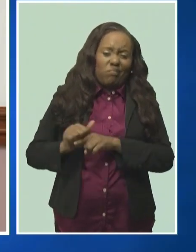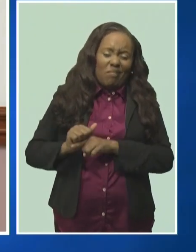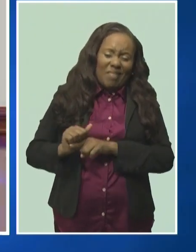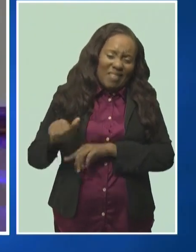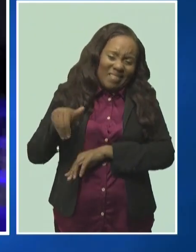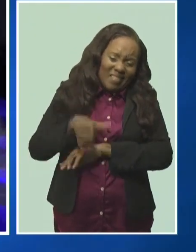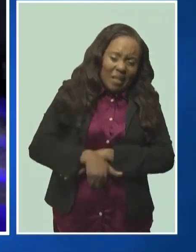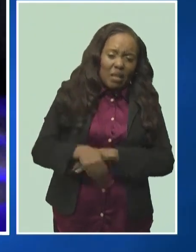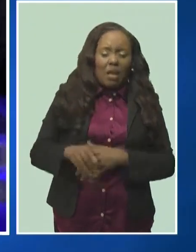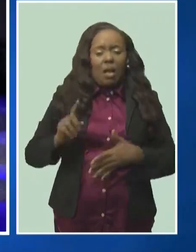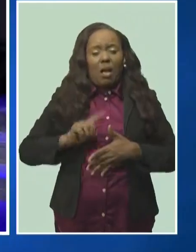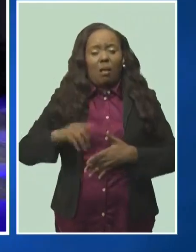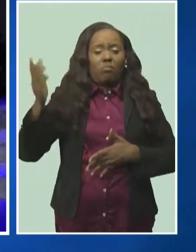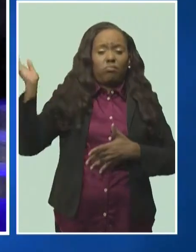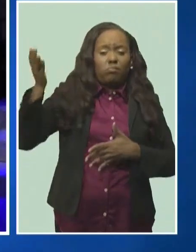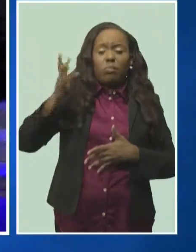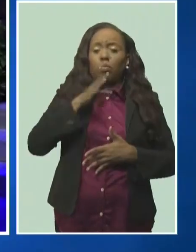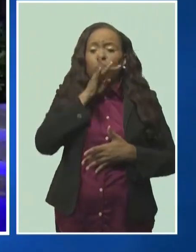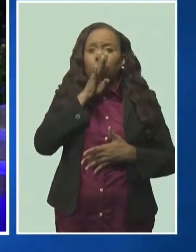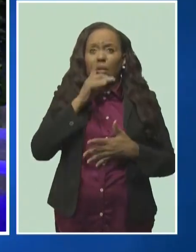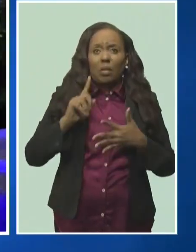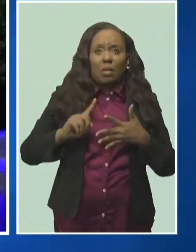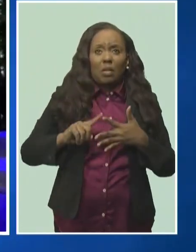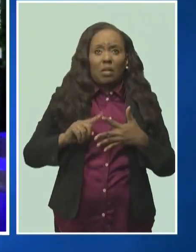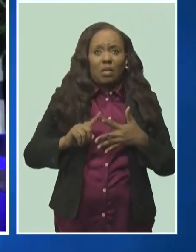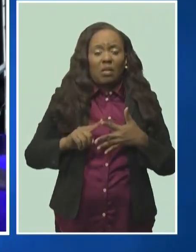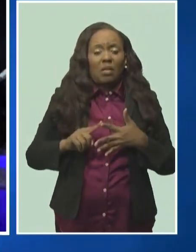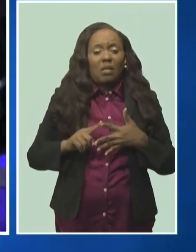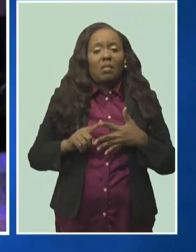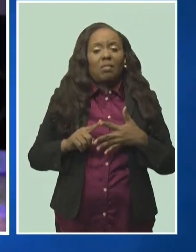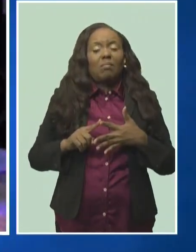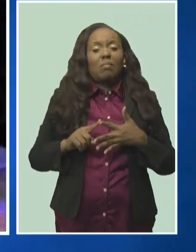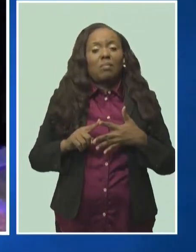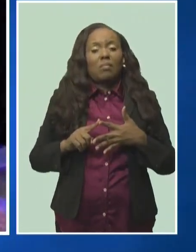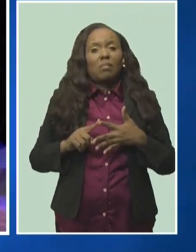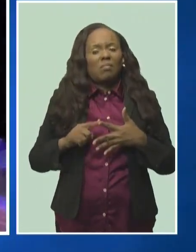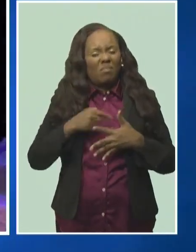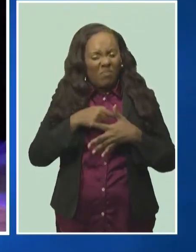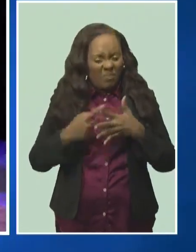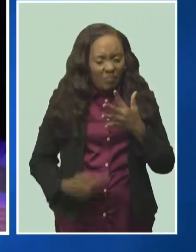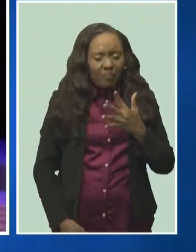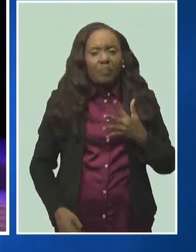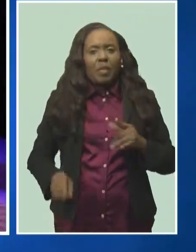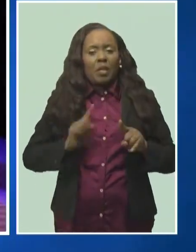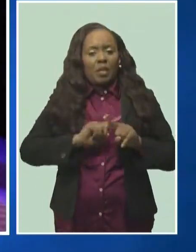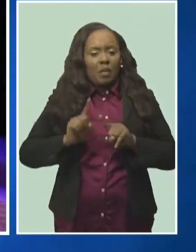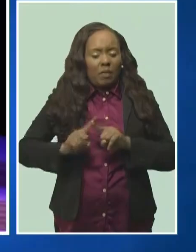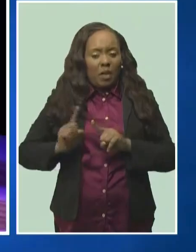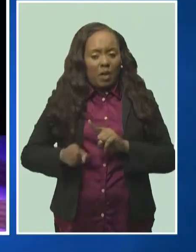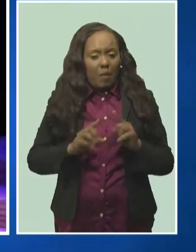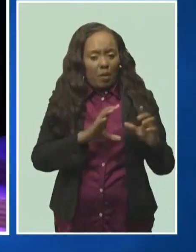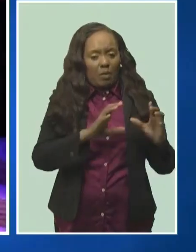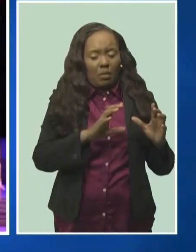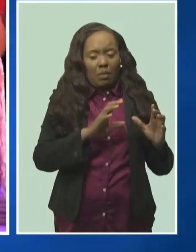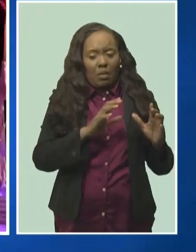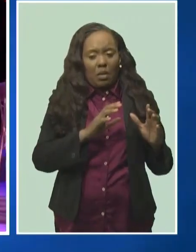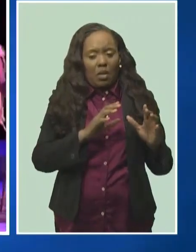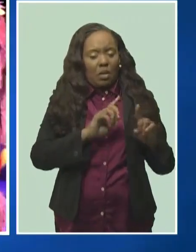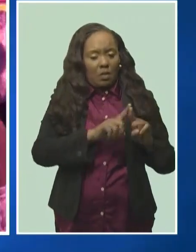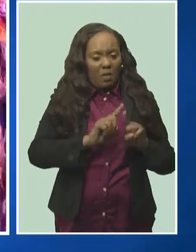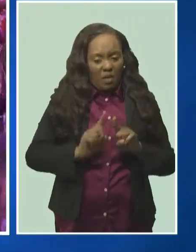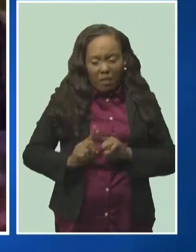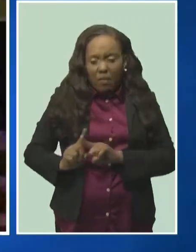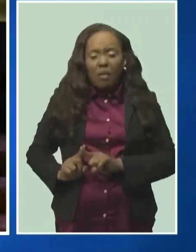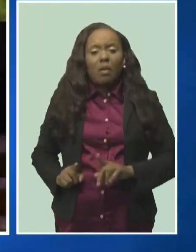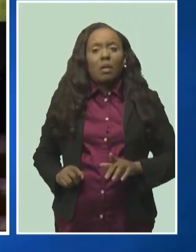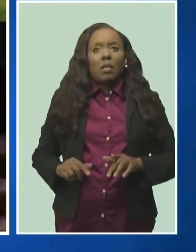public speaking. They'll be doing a number of segments on which they will be judged. And the judging isn't just